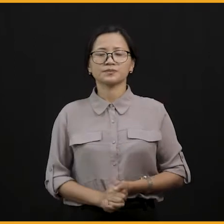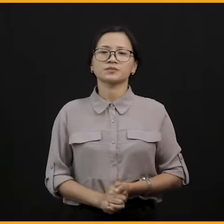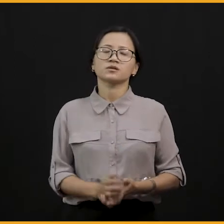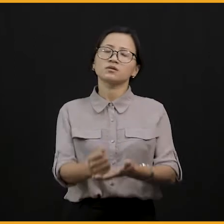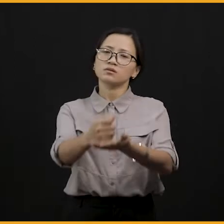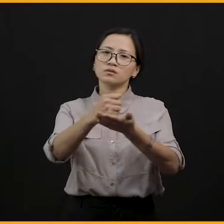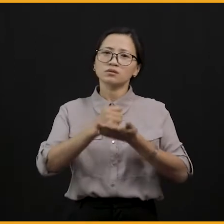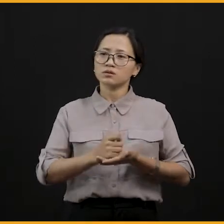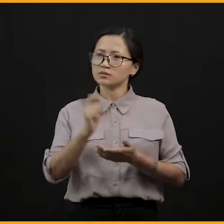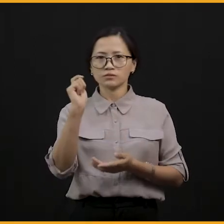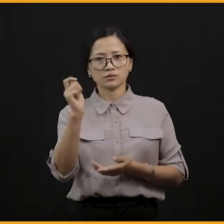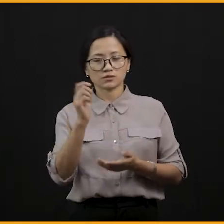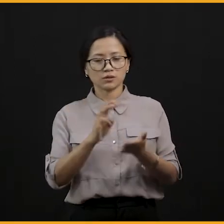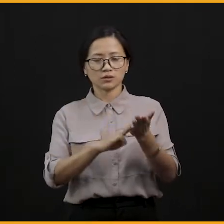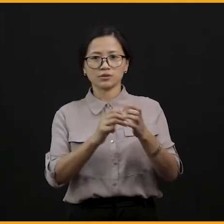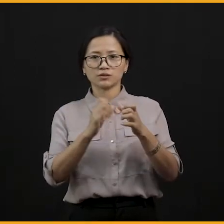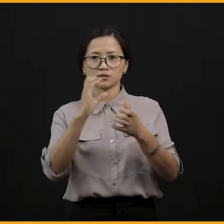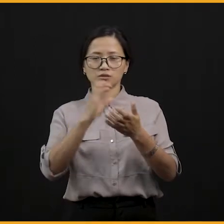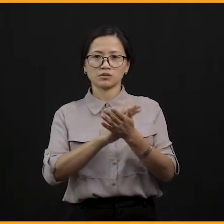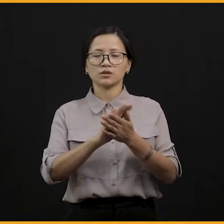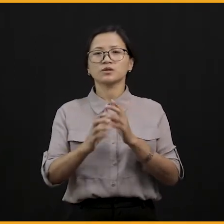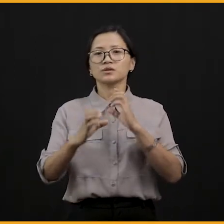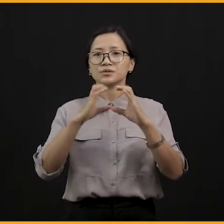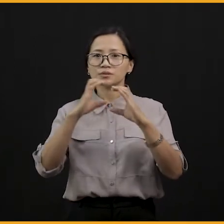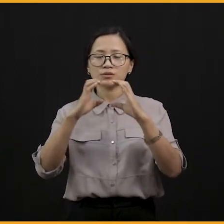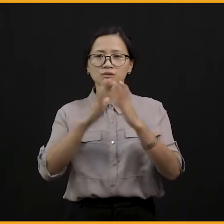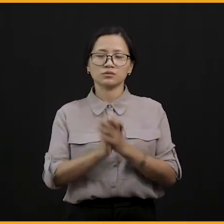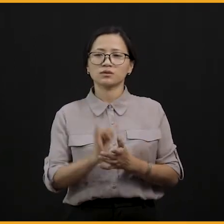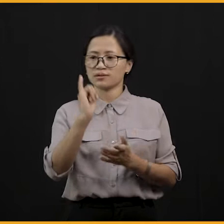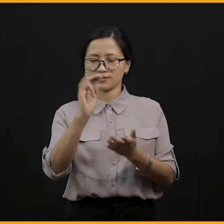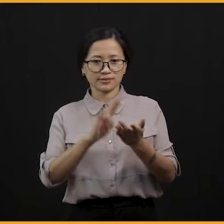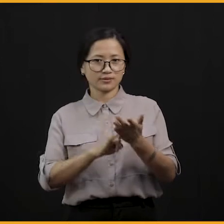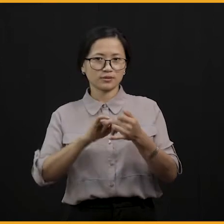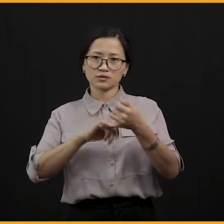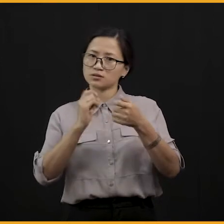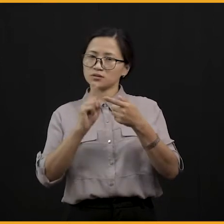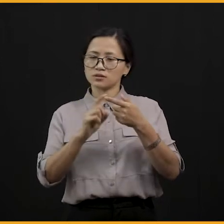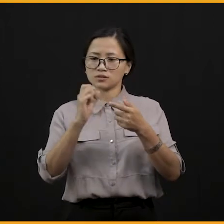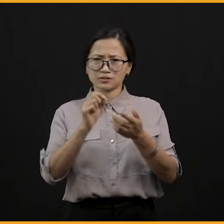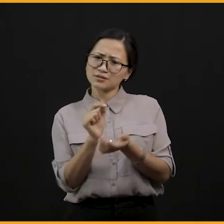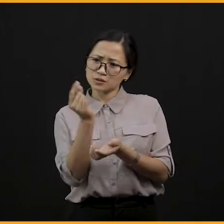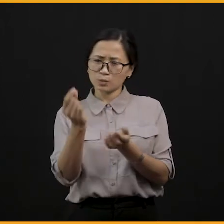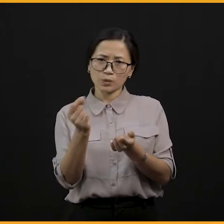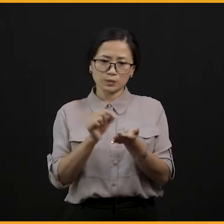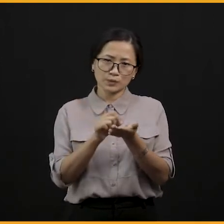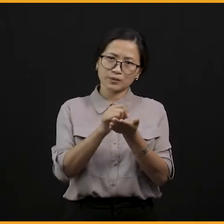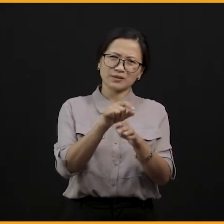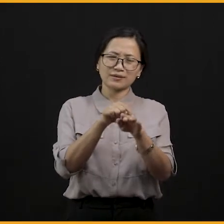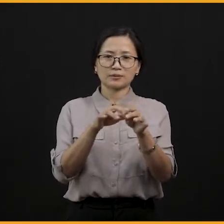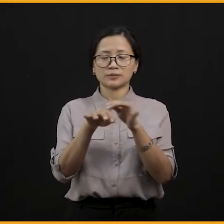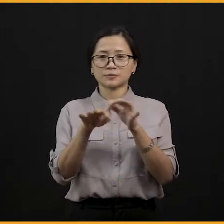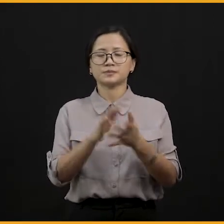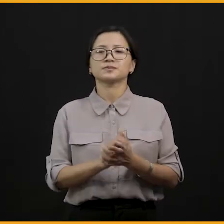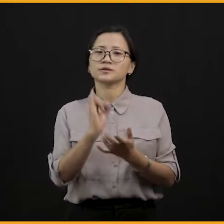With the help of this machine, we can communicate with insects. Okay? Now